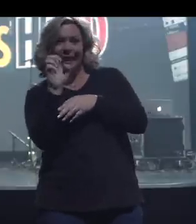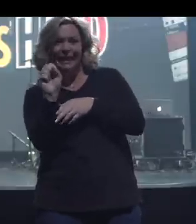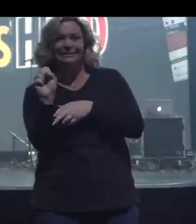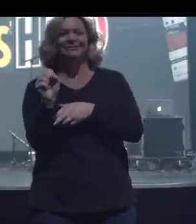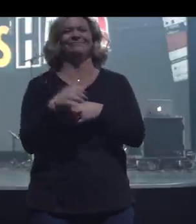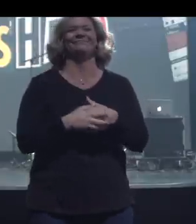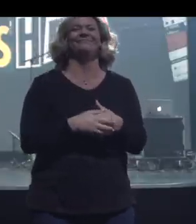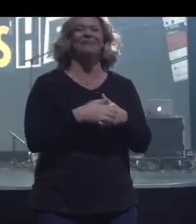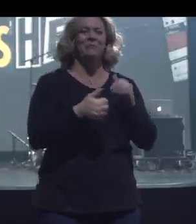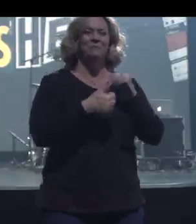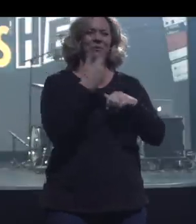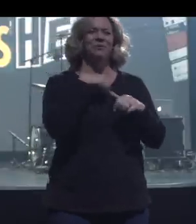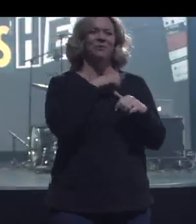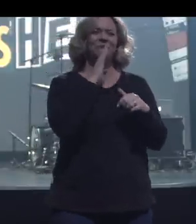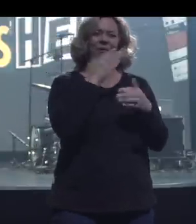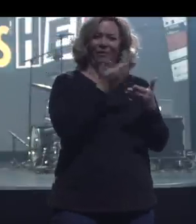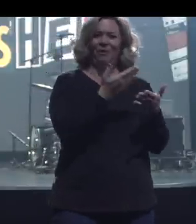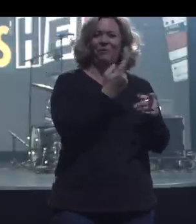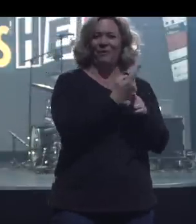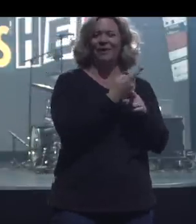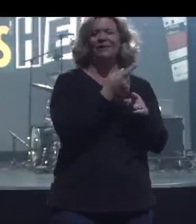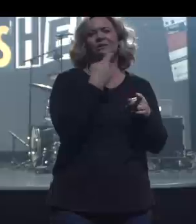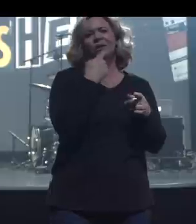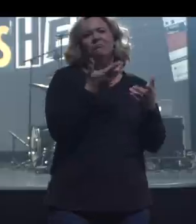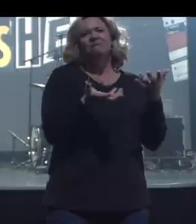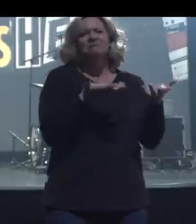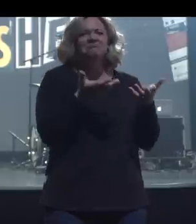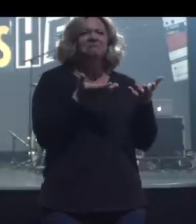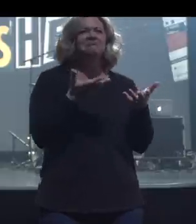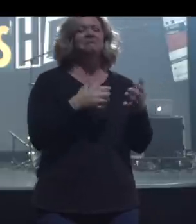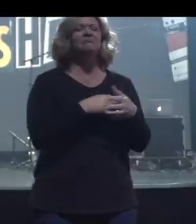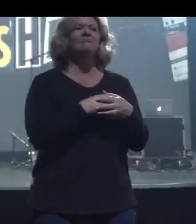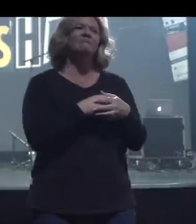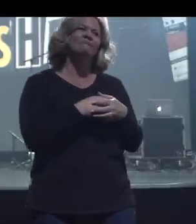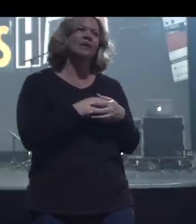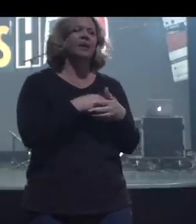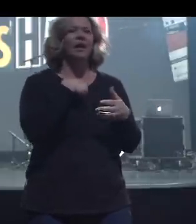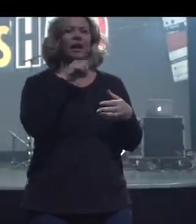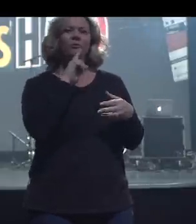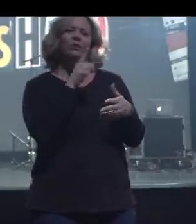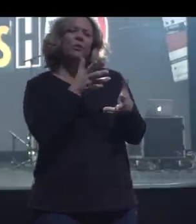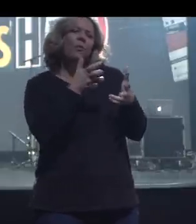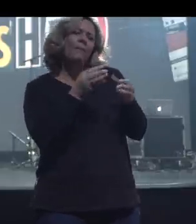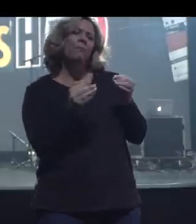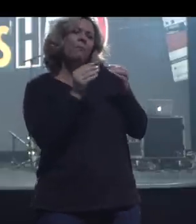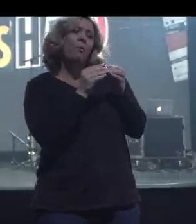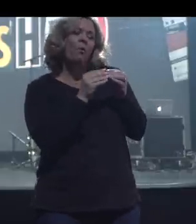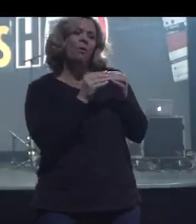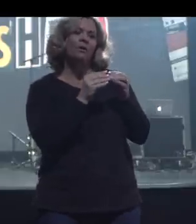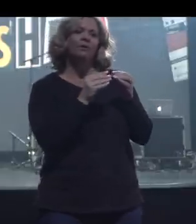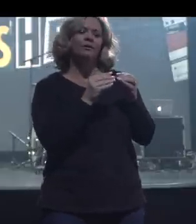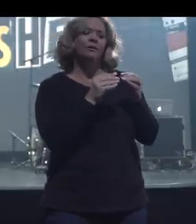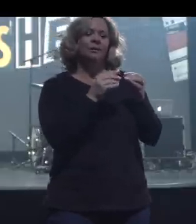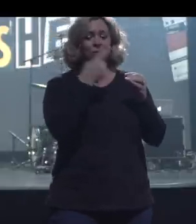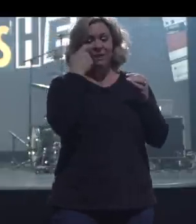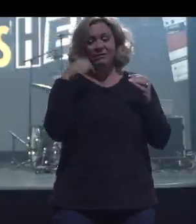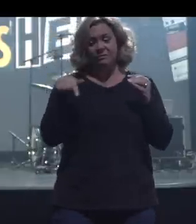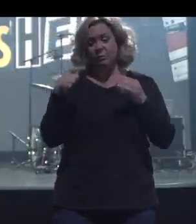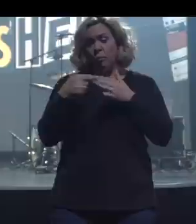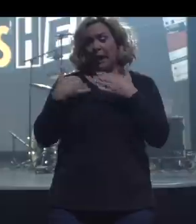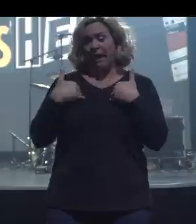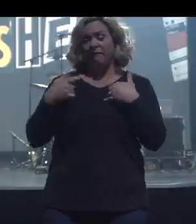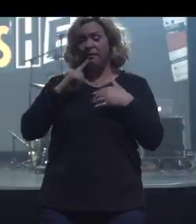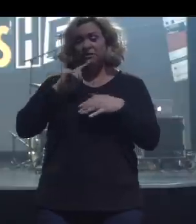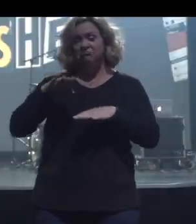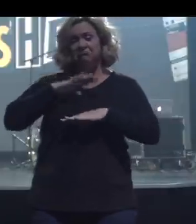most of us have been there, right? I mean, you ever been in a place where you said, you know what? I want more even when what I have is sufficient,